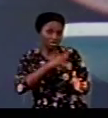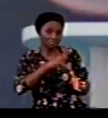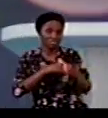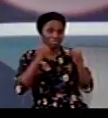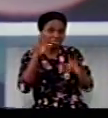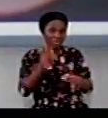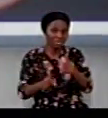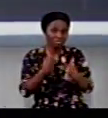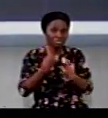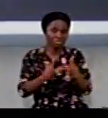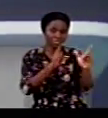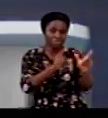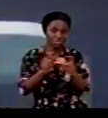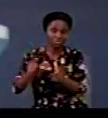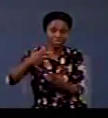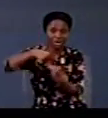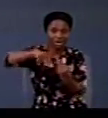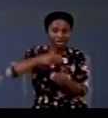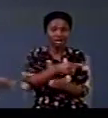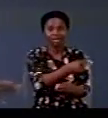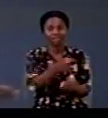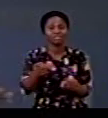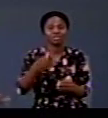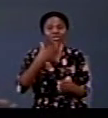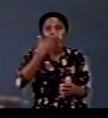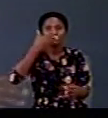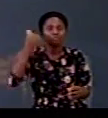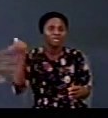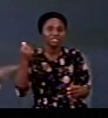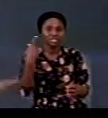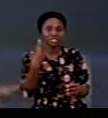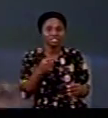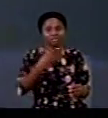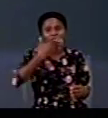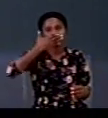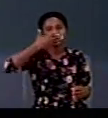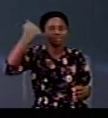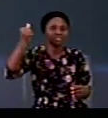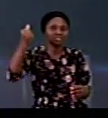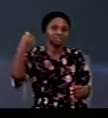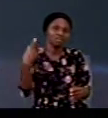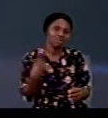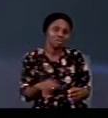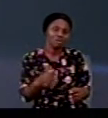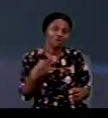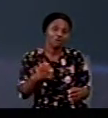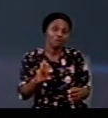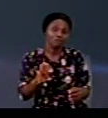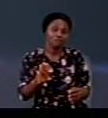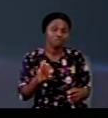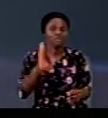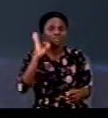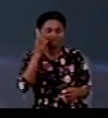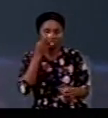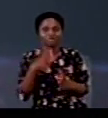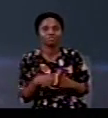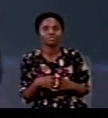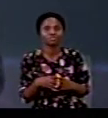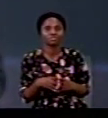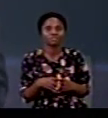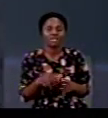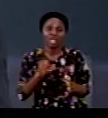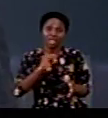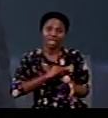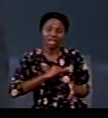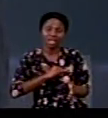I invite you to a new start, a new beginning in your life, that from today,